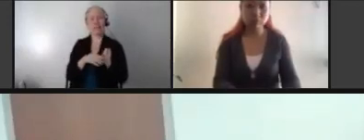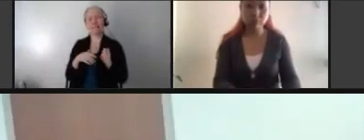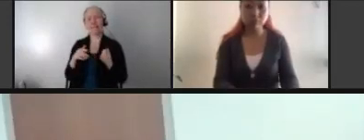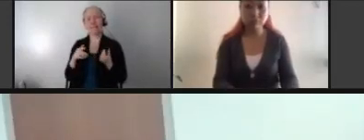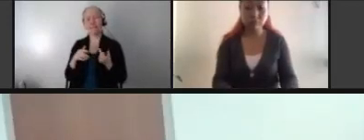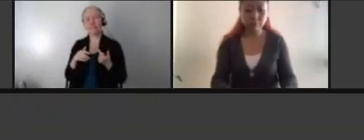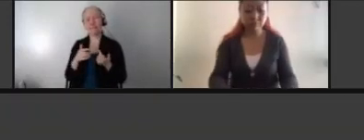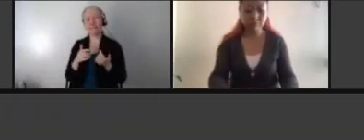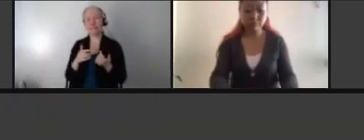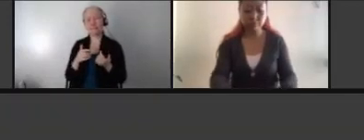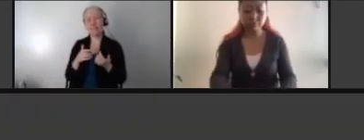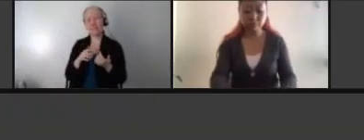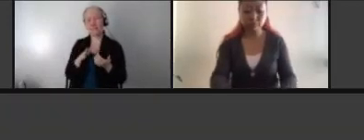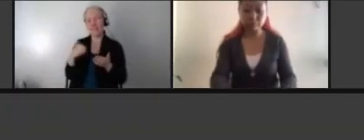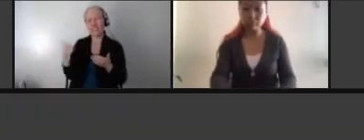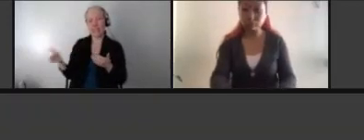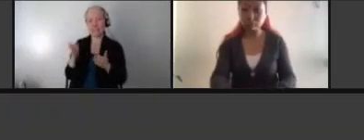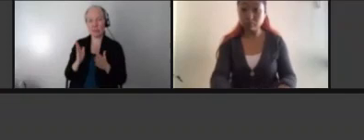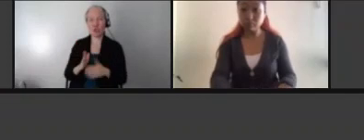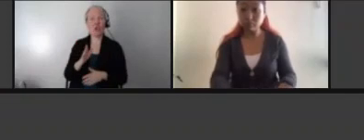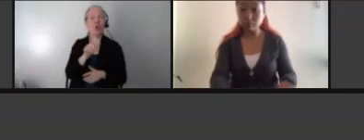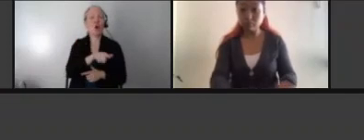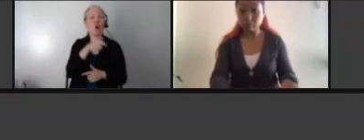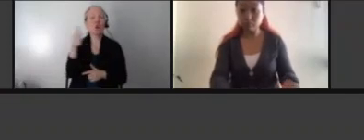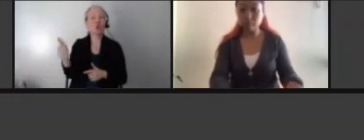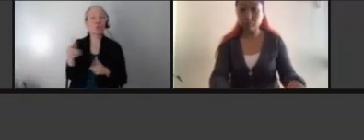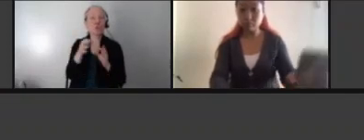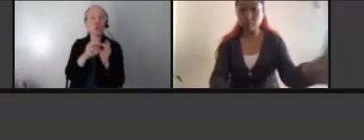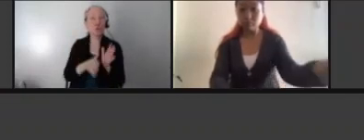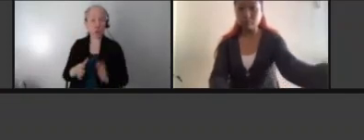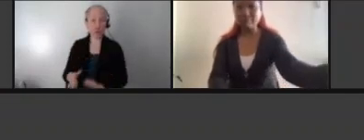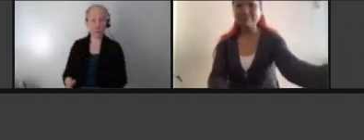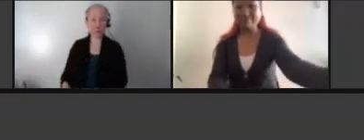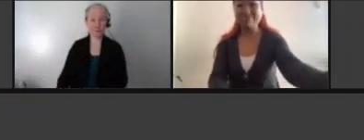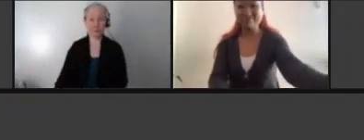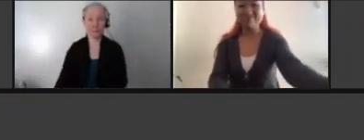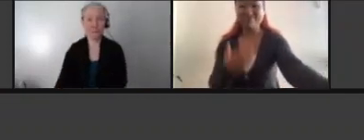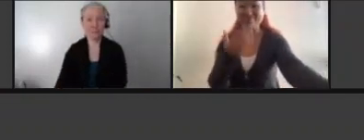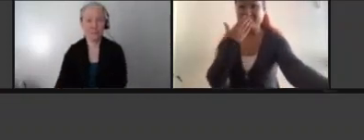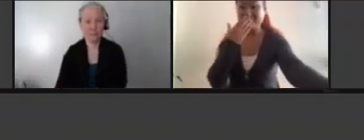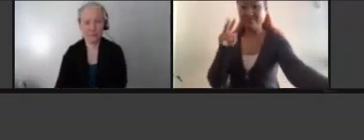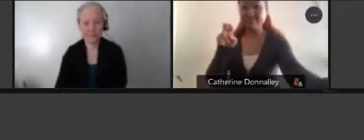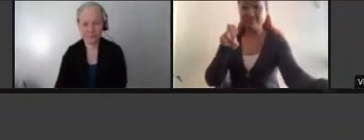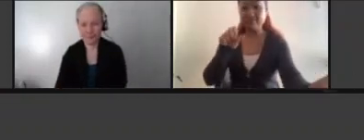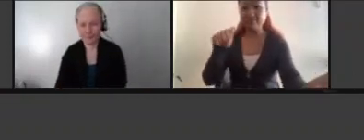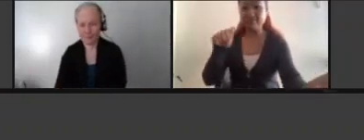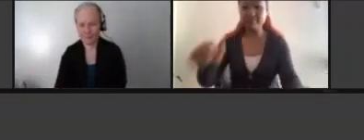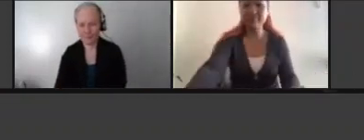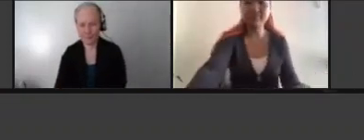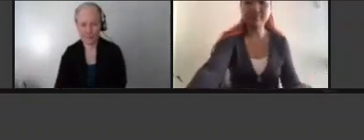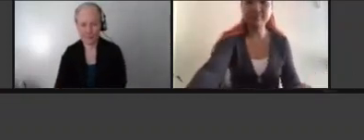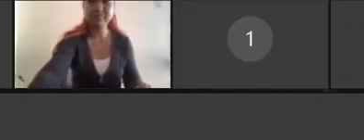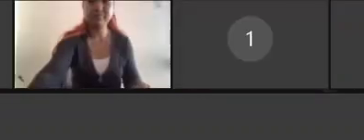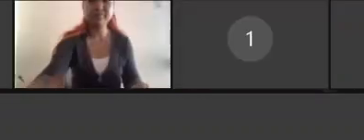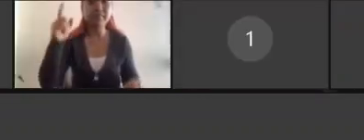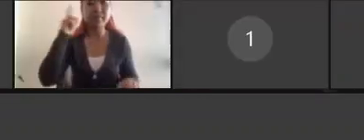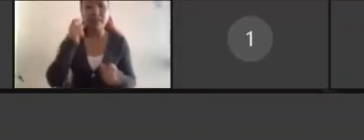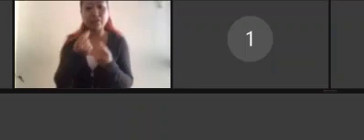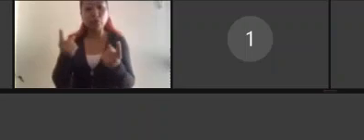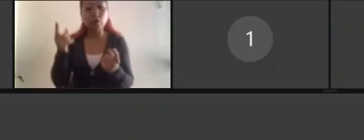thanks, Vanessa. These are really great remarks. And I think everyone would really like to hear from a center director